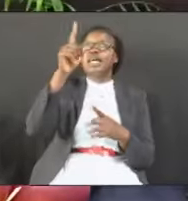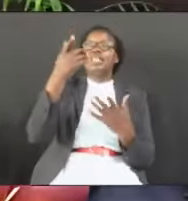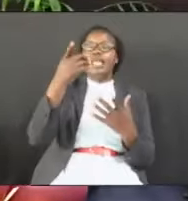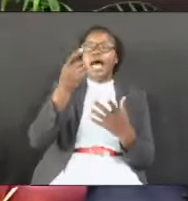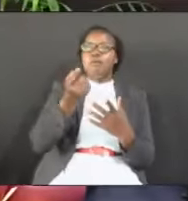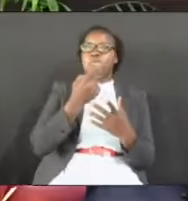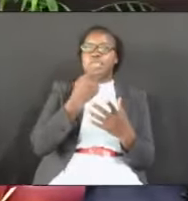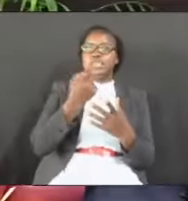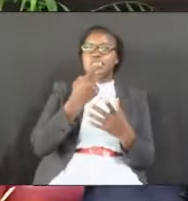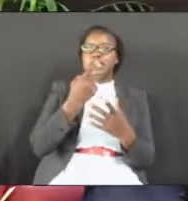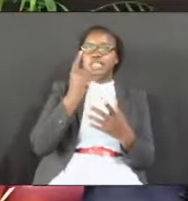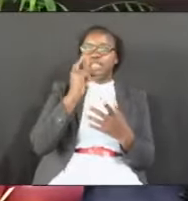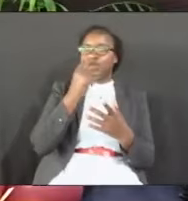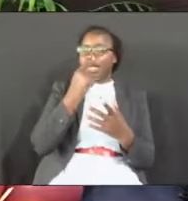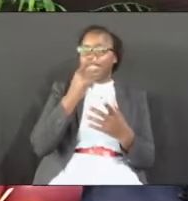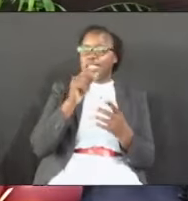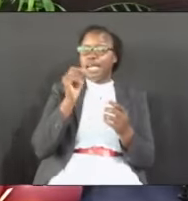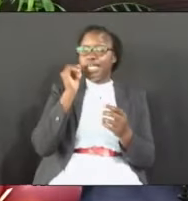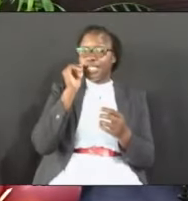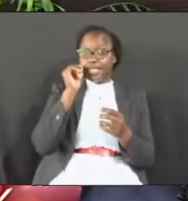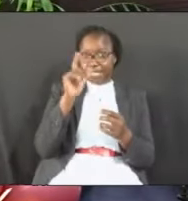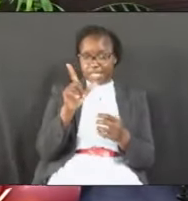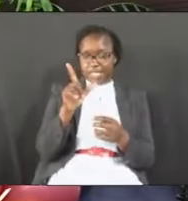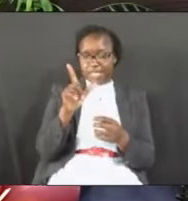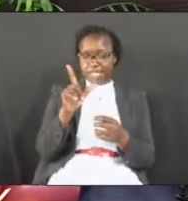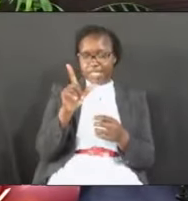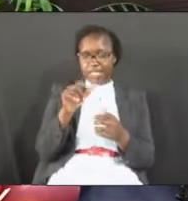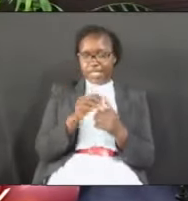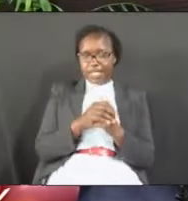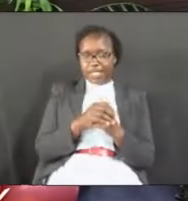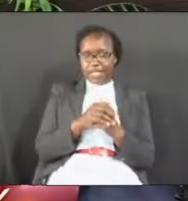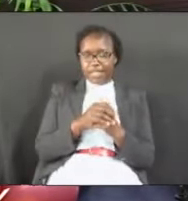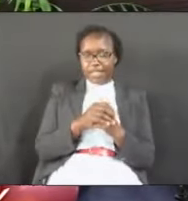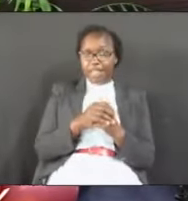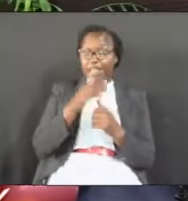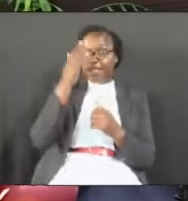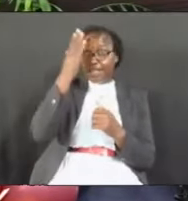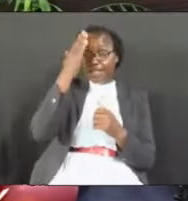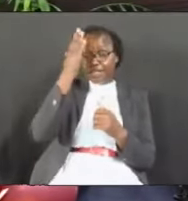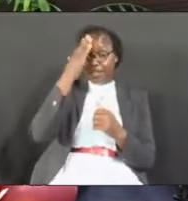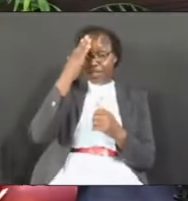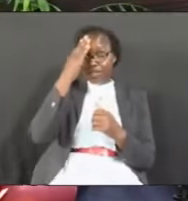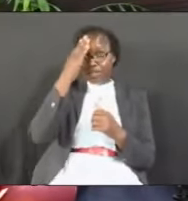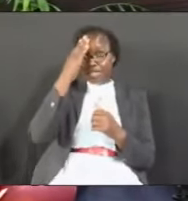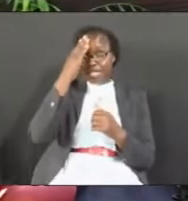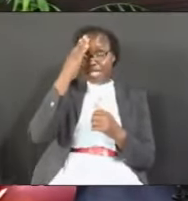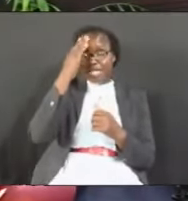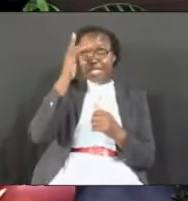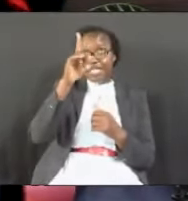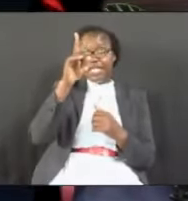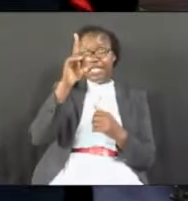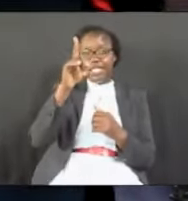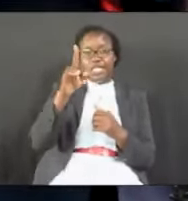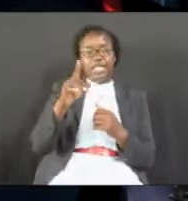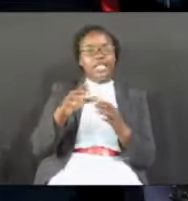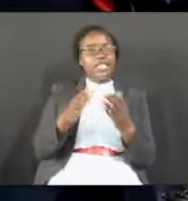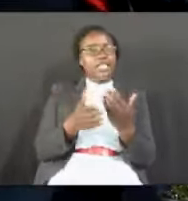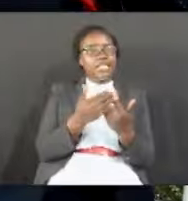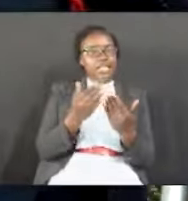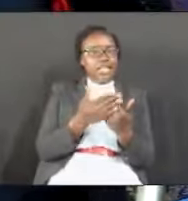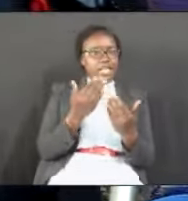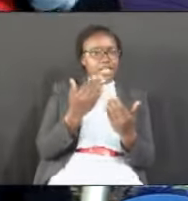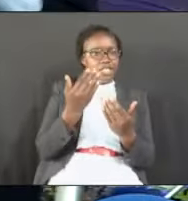eyes that I can let you see. He knows, and he takes